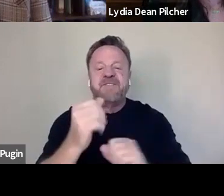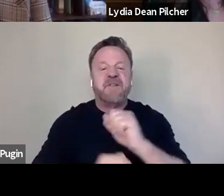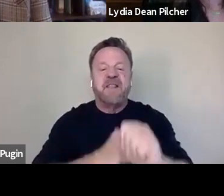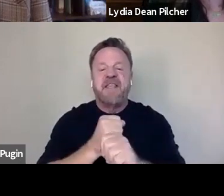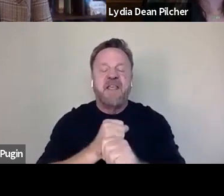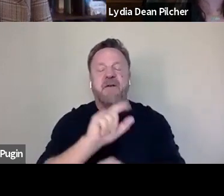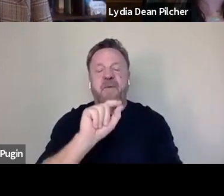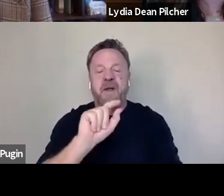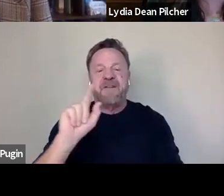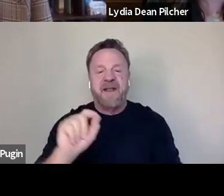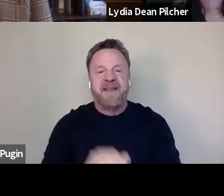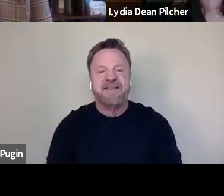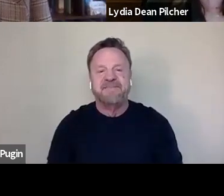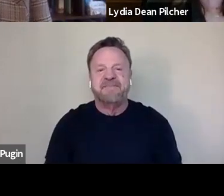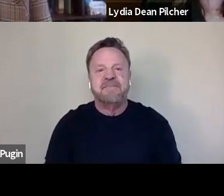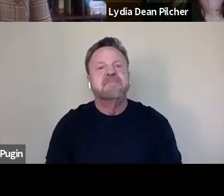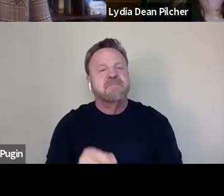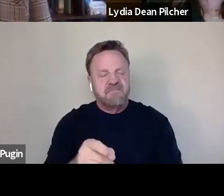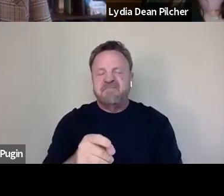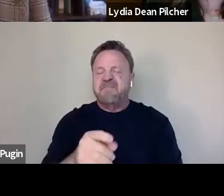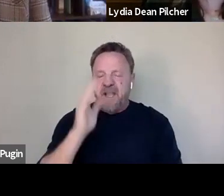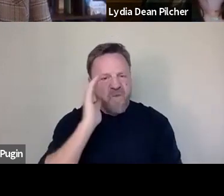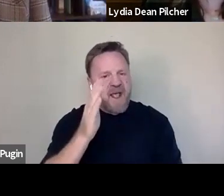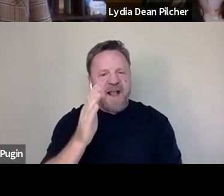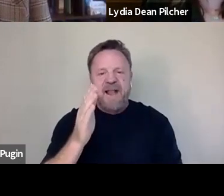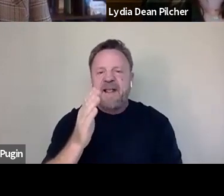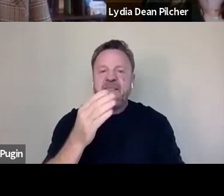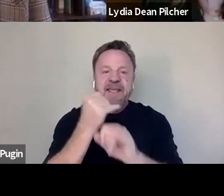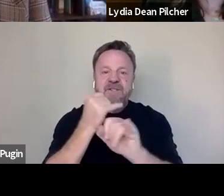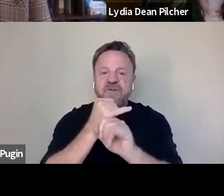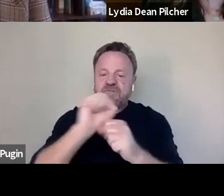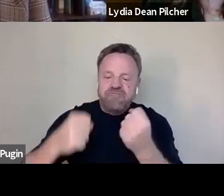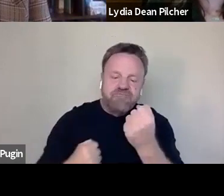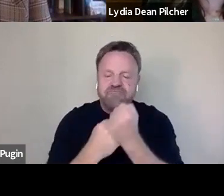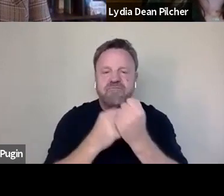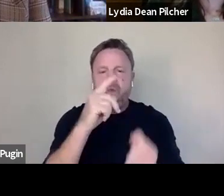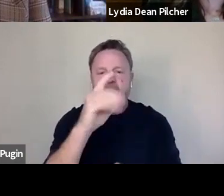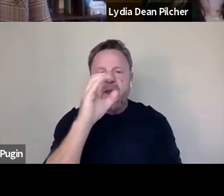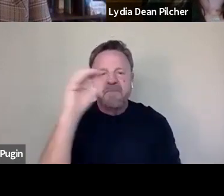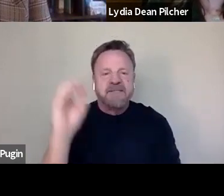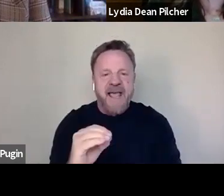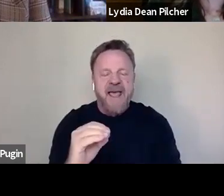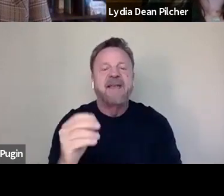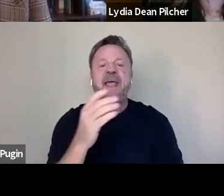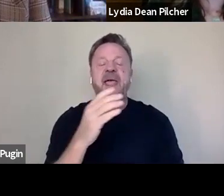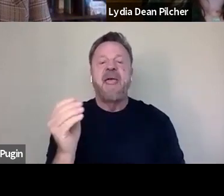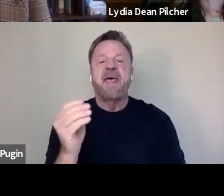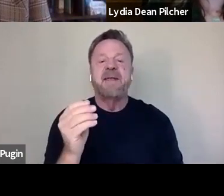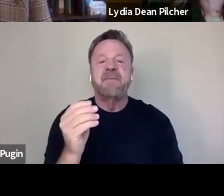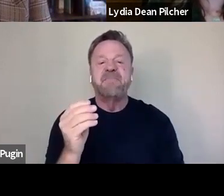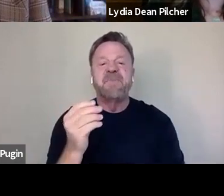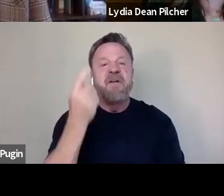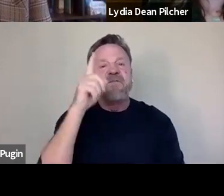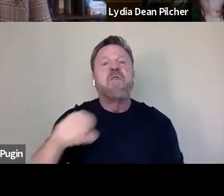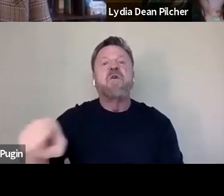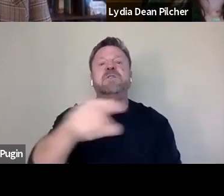2020. It certainly will. Well, the Institute is behind it 100%. And for those